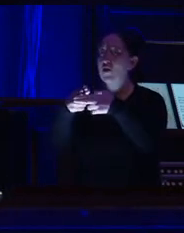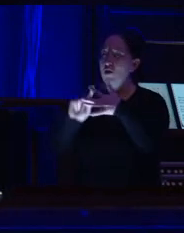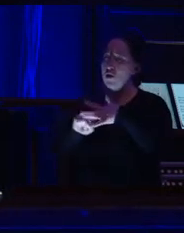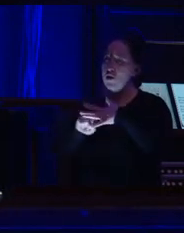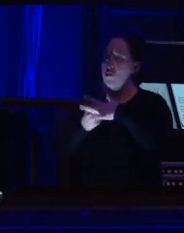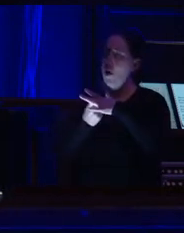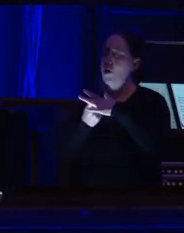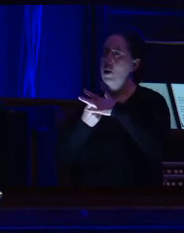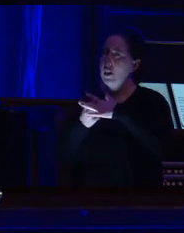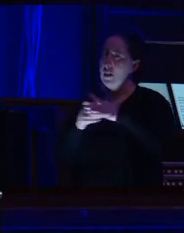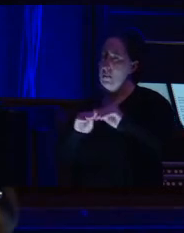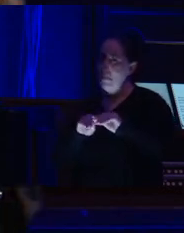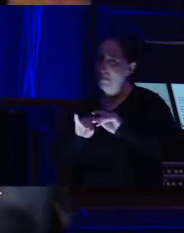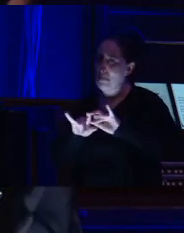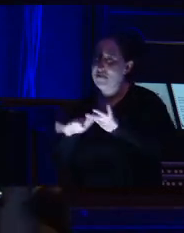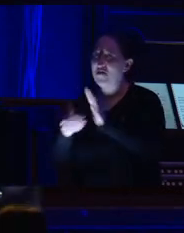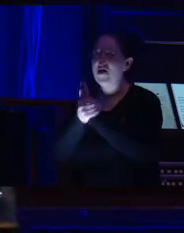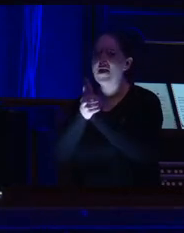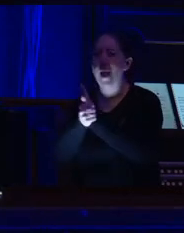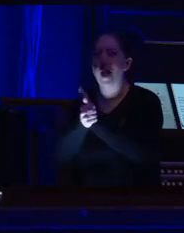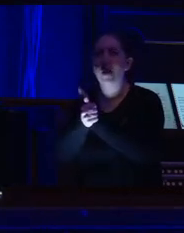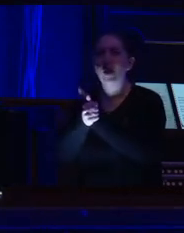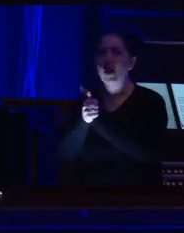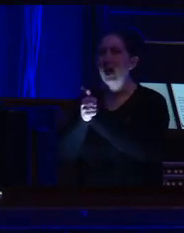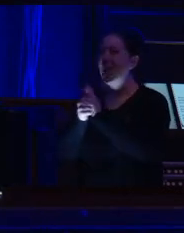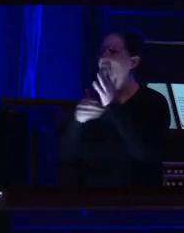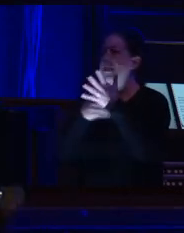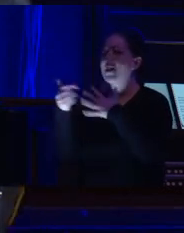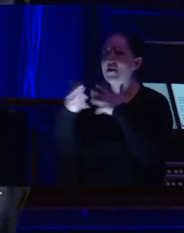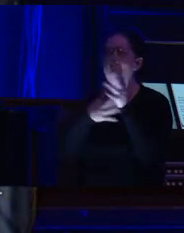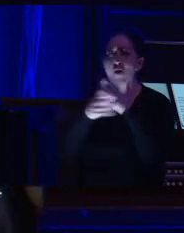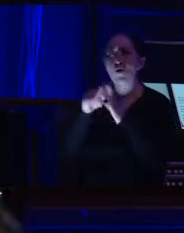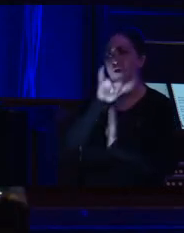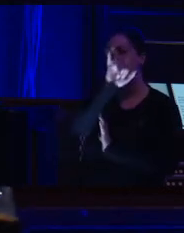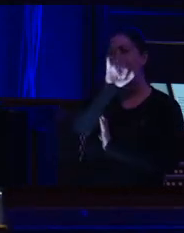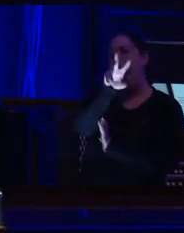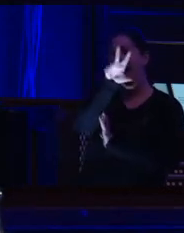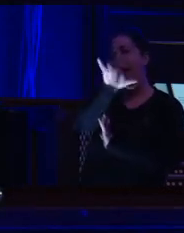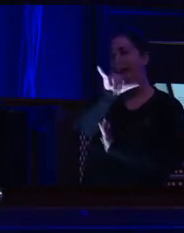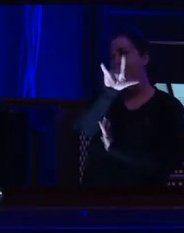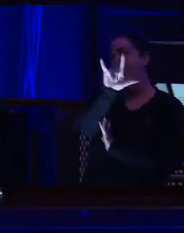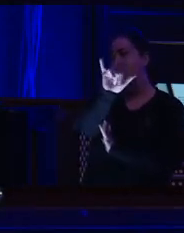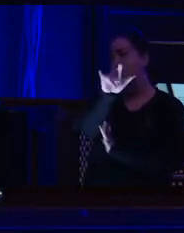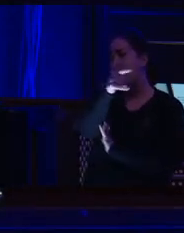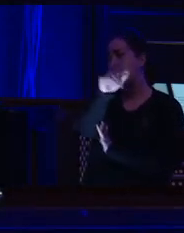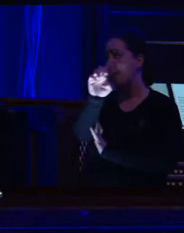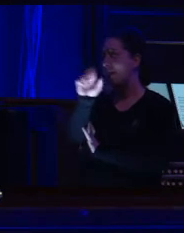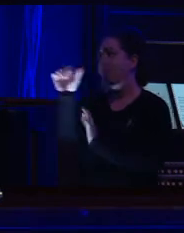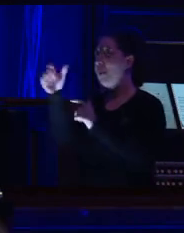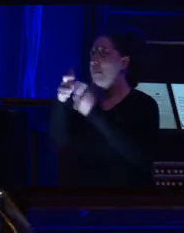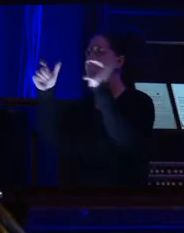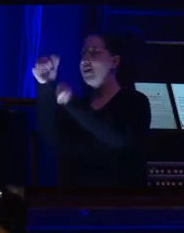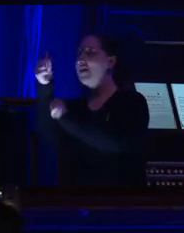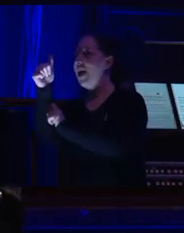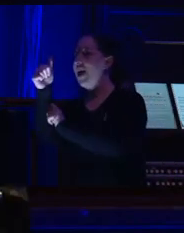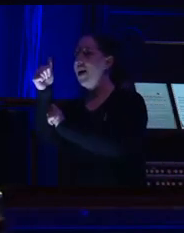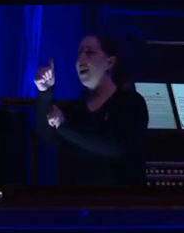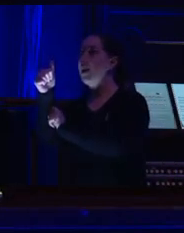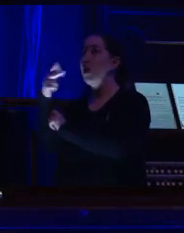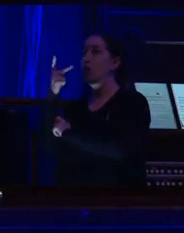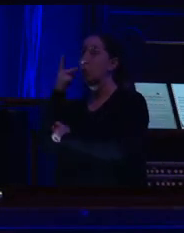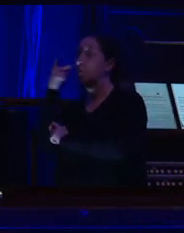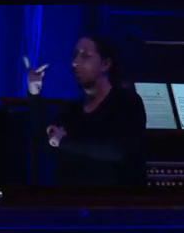for talent. Everywhere you look, whether you look in the Ivy League or the Big Ten or even the SEC, you will see